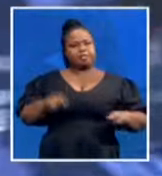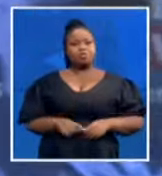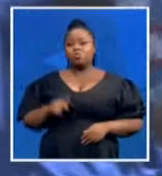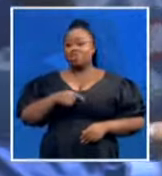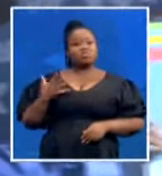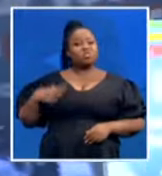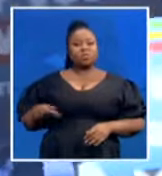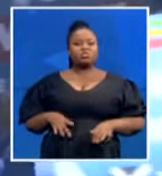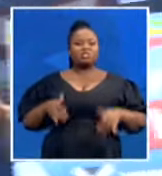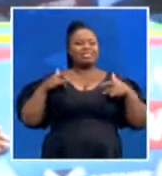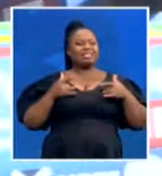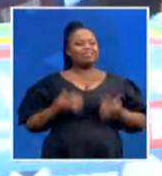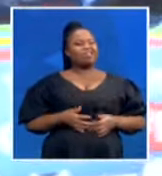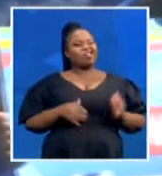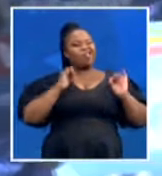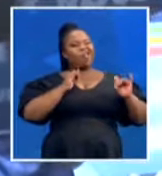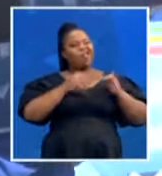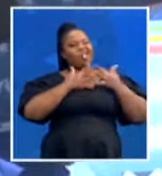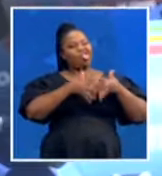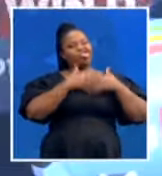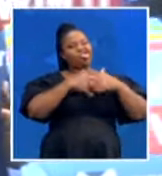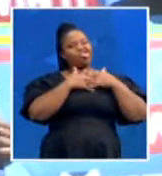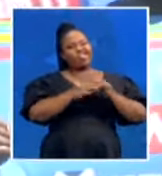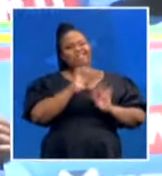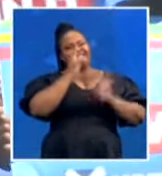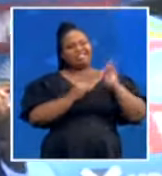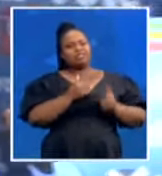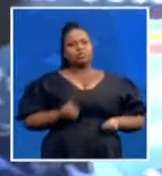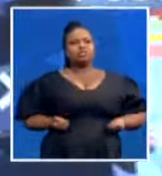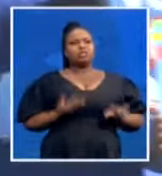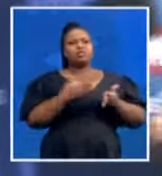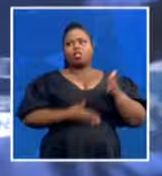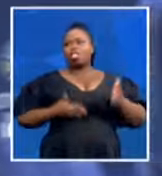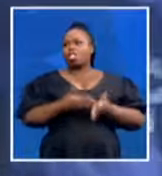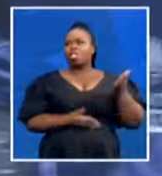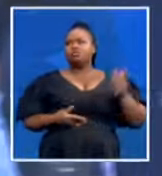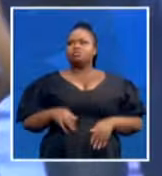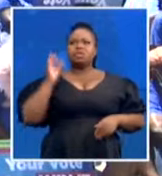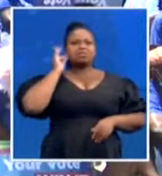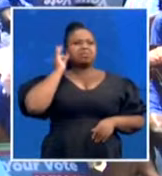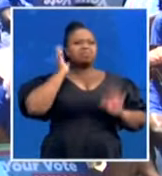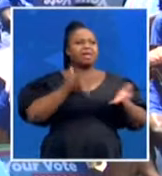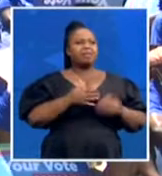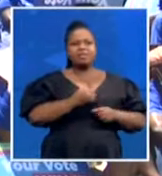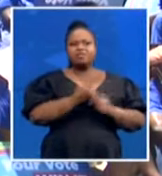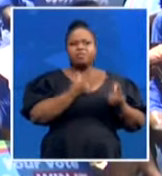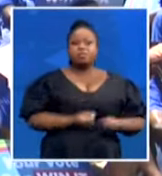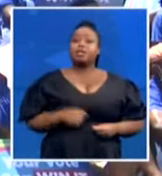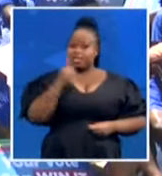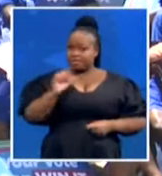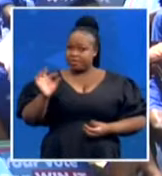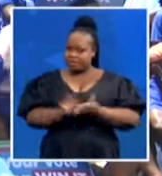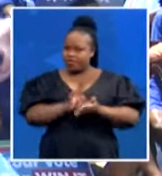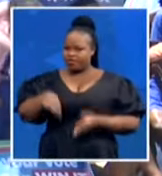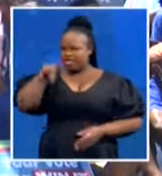a city where service delivery has become a buzzword, vote for the DA next week. Give us a chance to show you